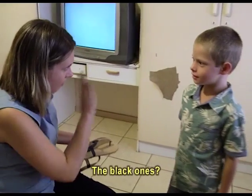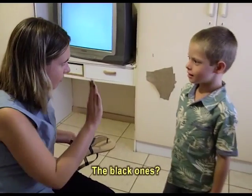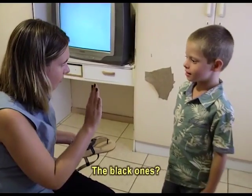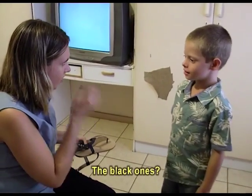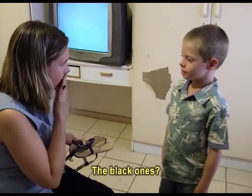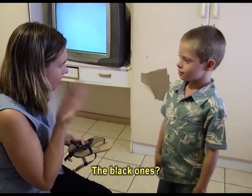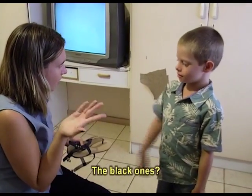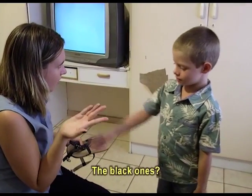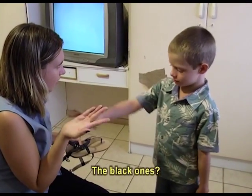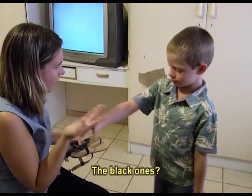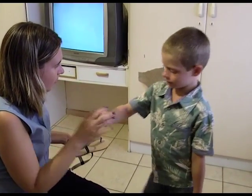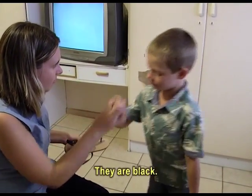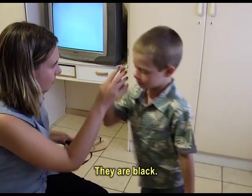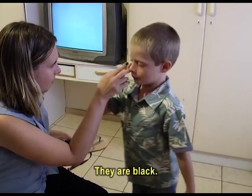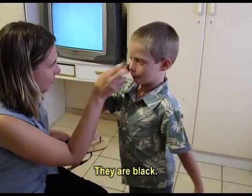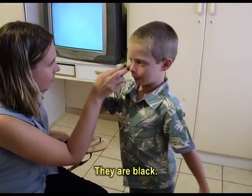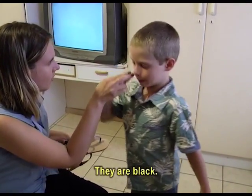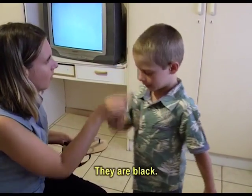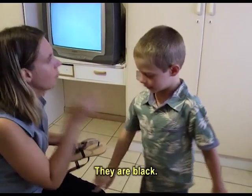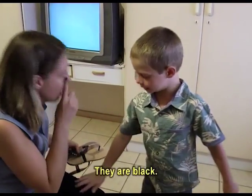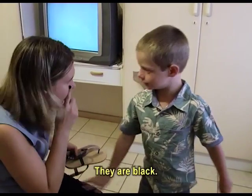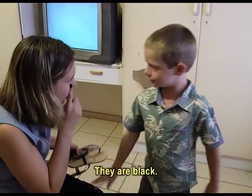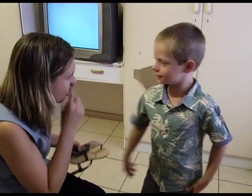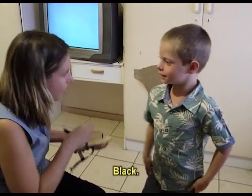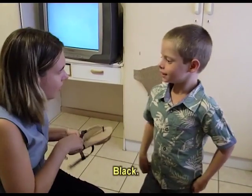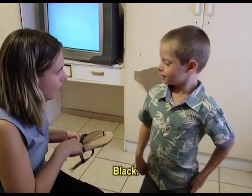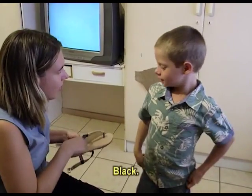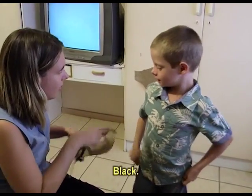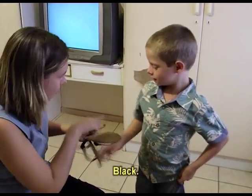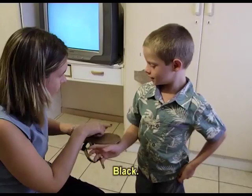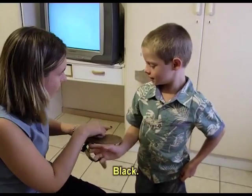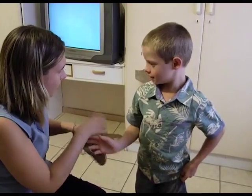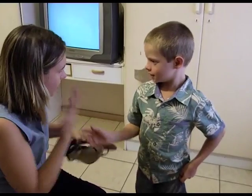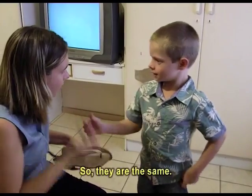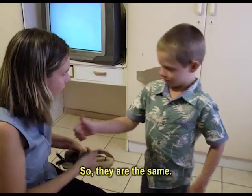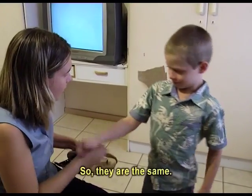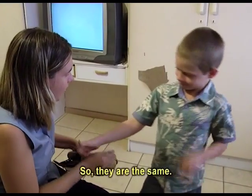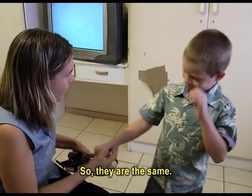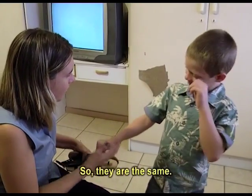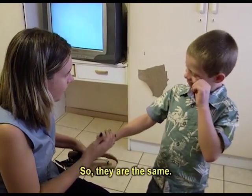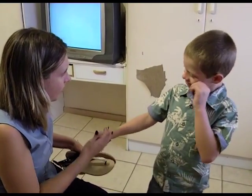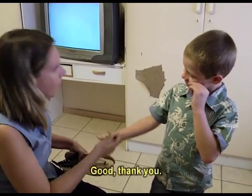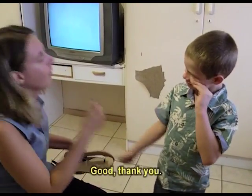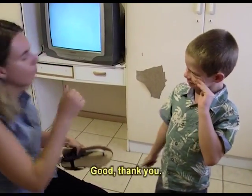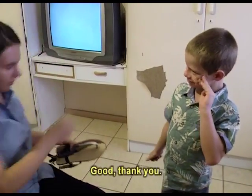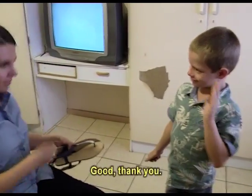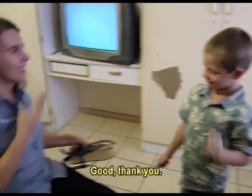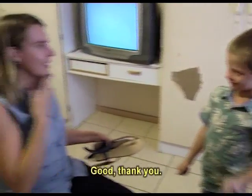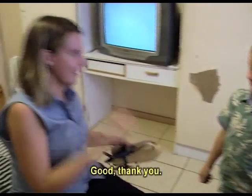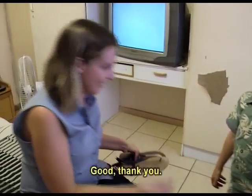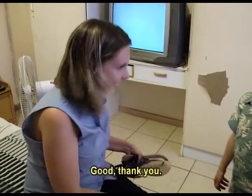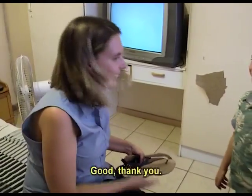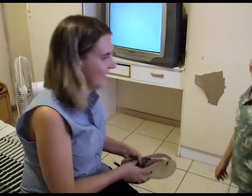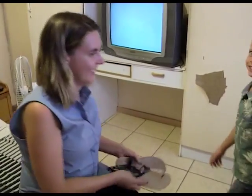The black ones. They are black. Black? Yes. So they are the same. Good, thank